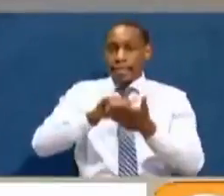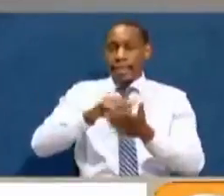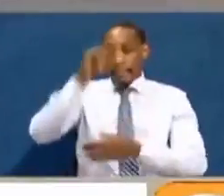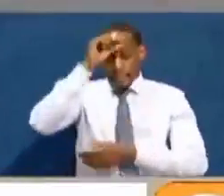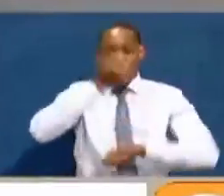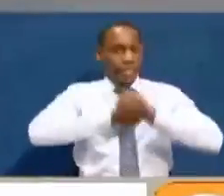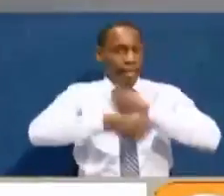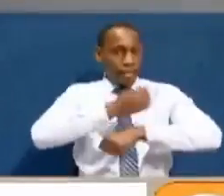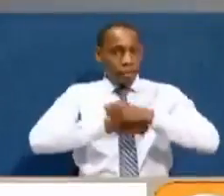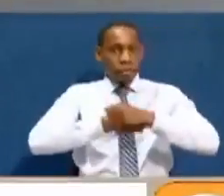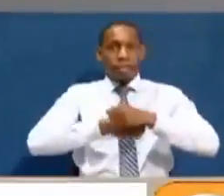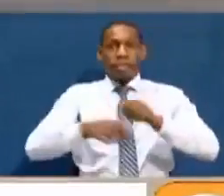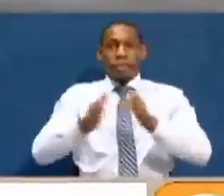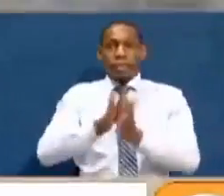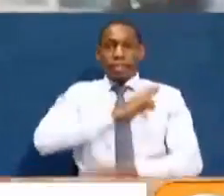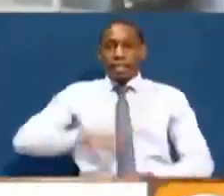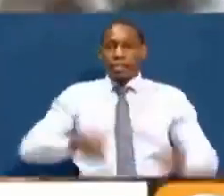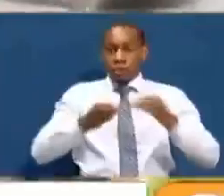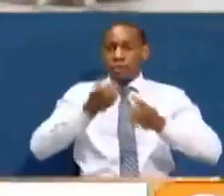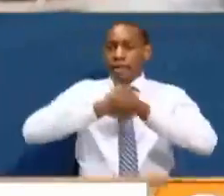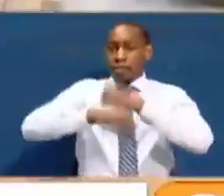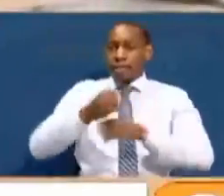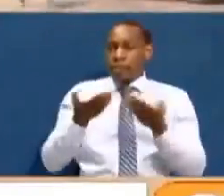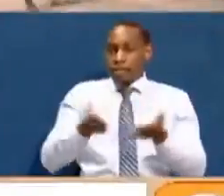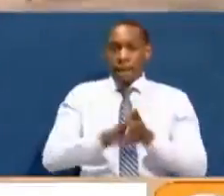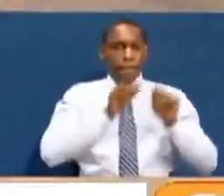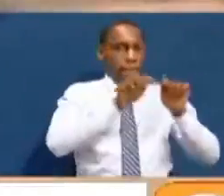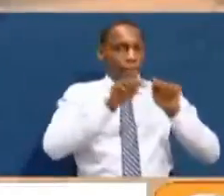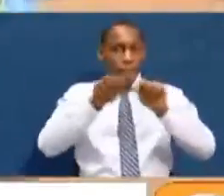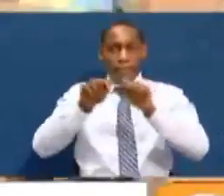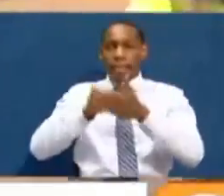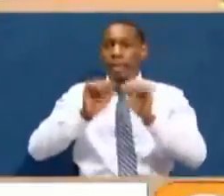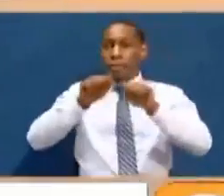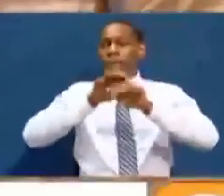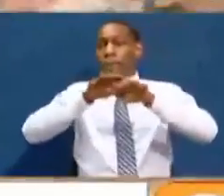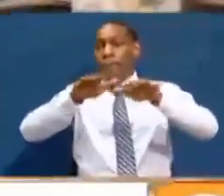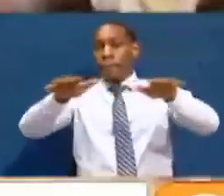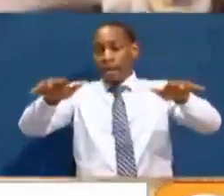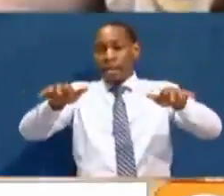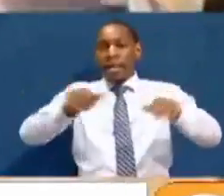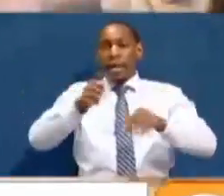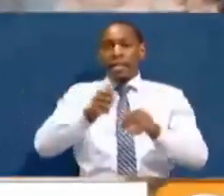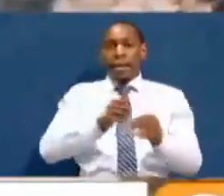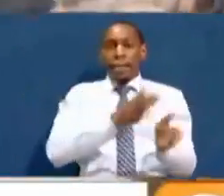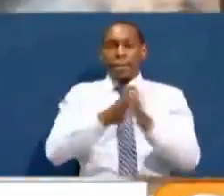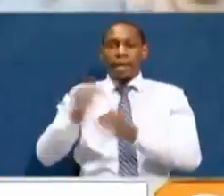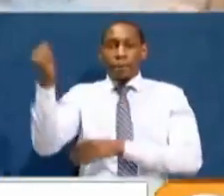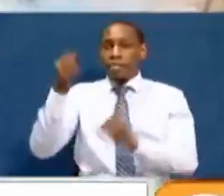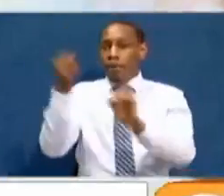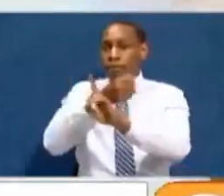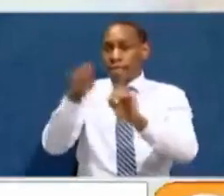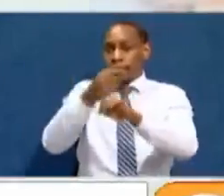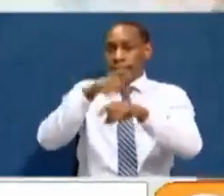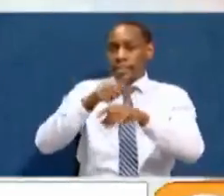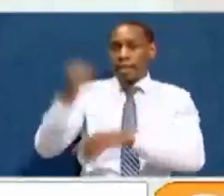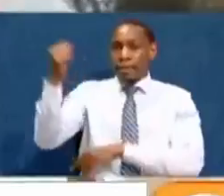the government, its agencies and religious groups into action, condemning what they fear will spark a spate of organized political violence at a